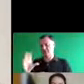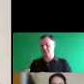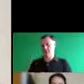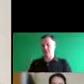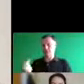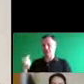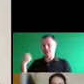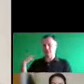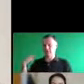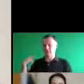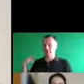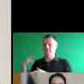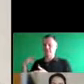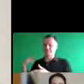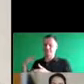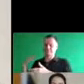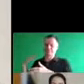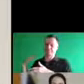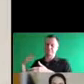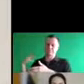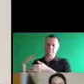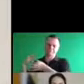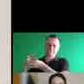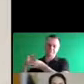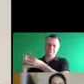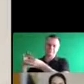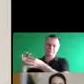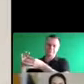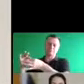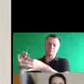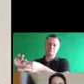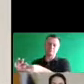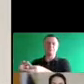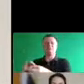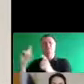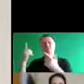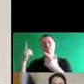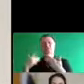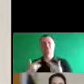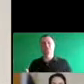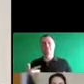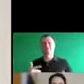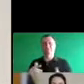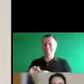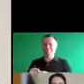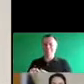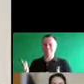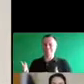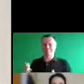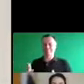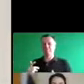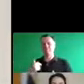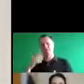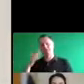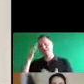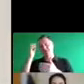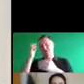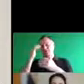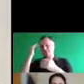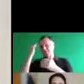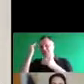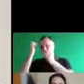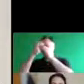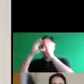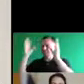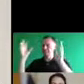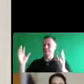to the present, these kind of links between past, present, future, or imagined realities. And so it's really